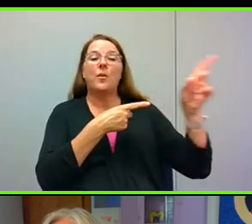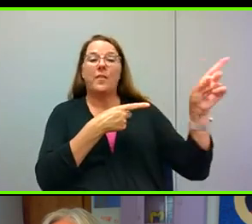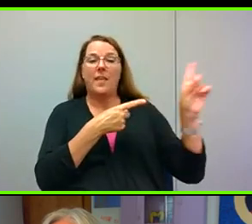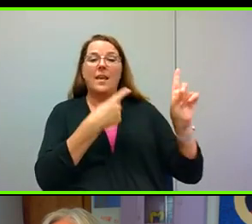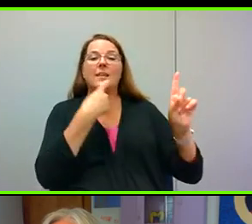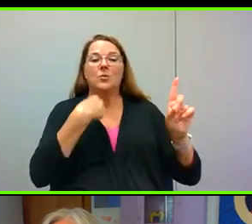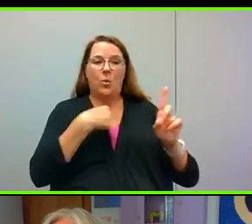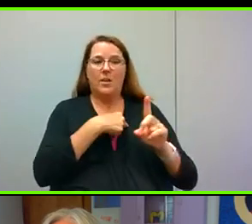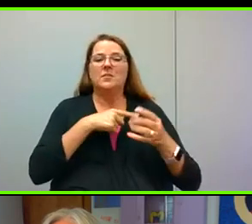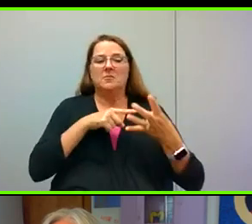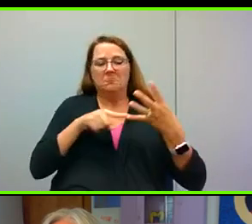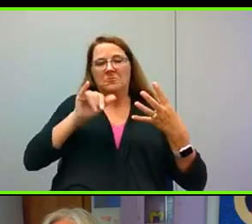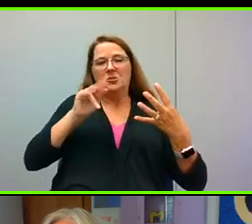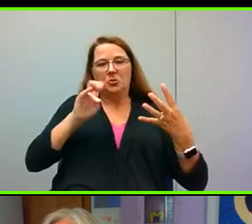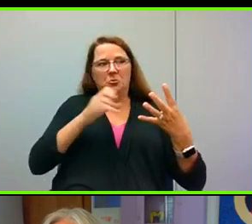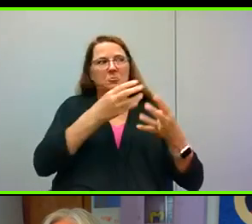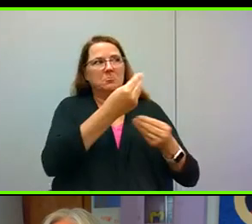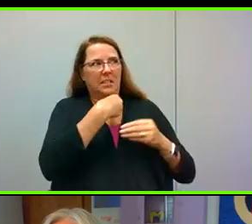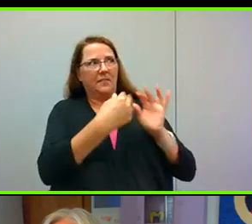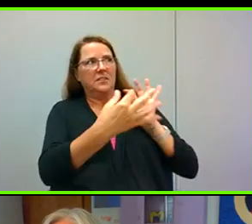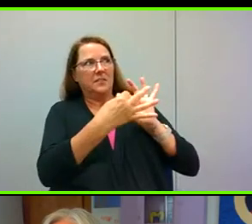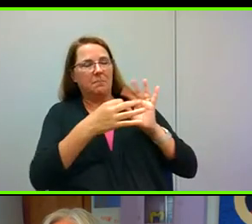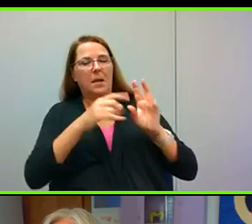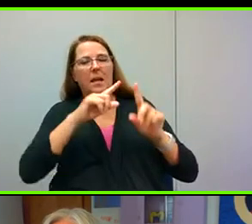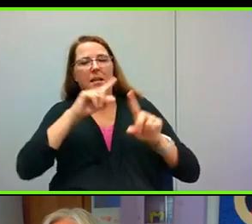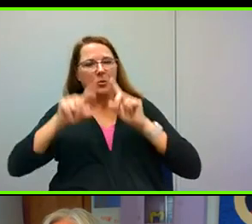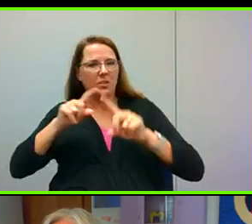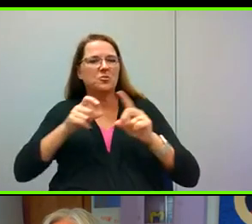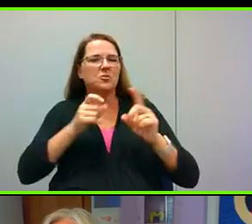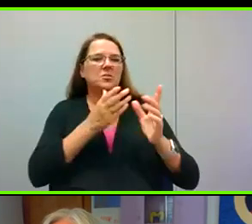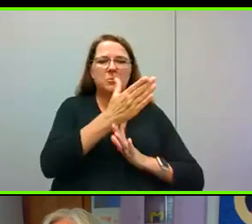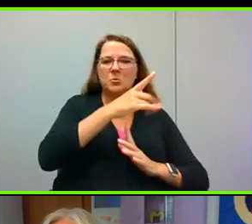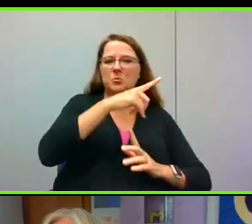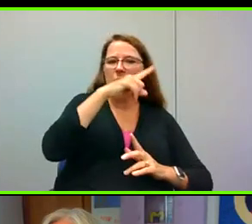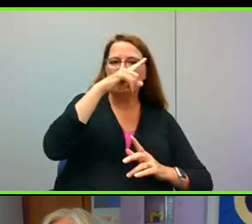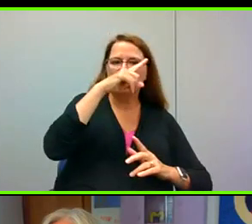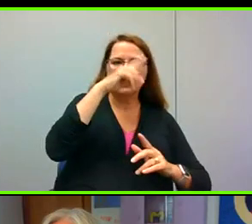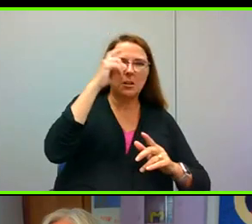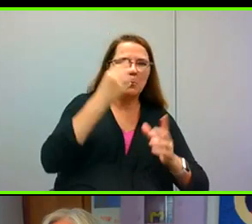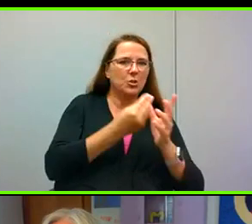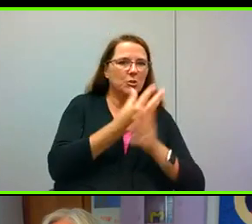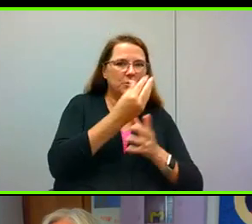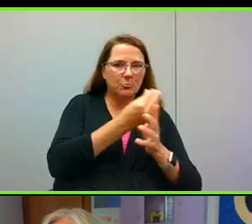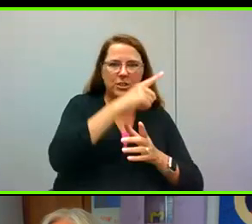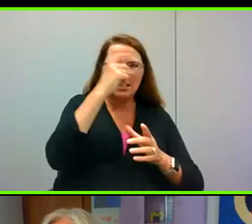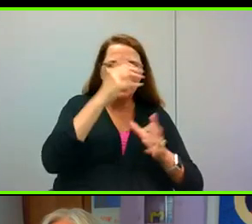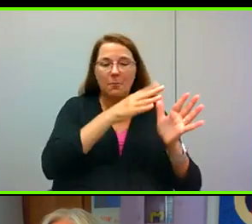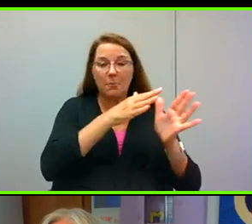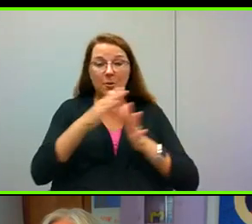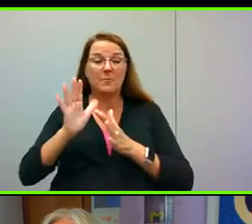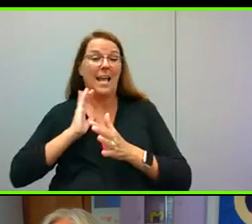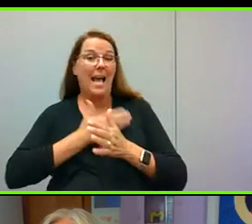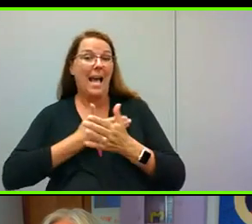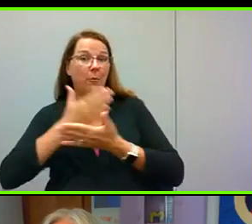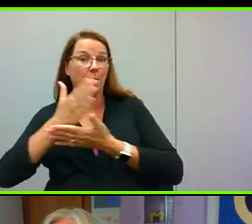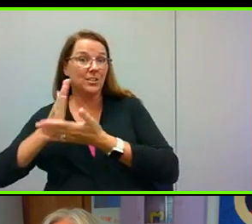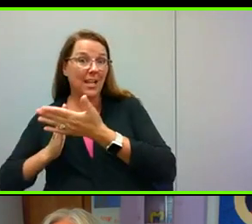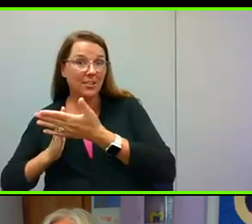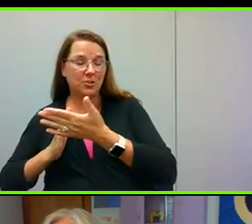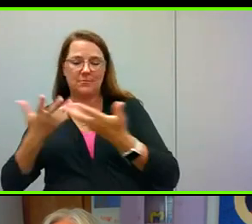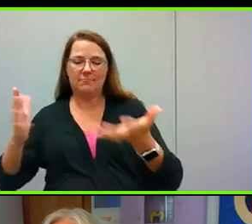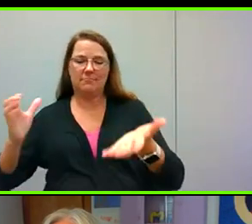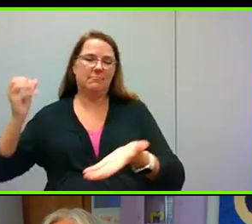late June, they gave us some feedback and questions throughout the spring and summer months. And like I said, I'm pleased to tell you all that our section